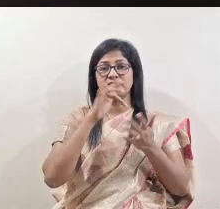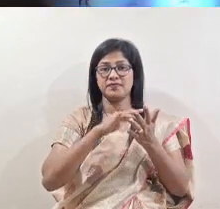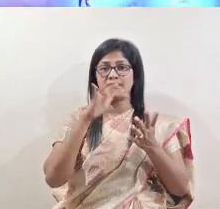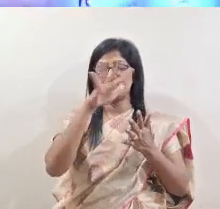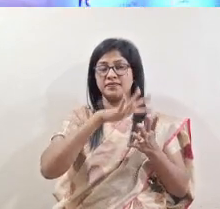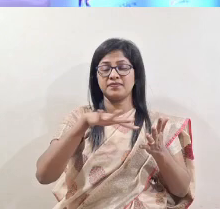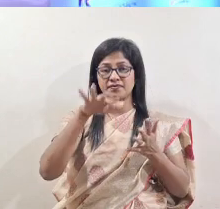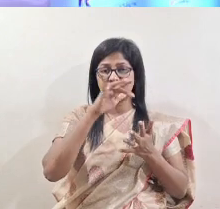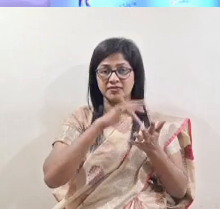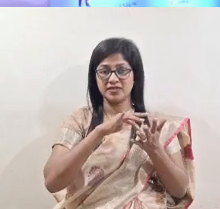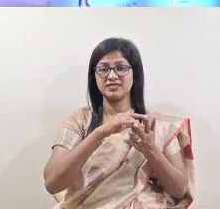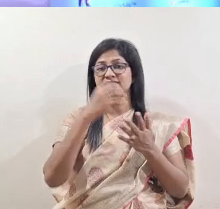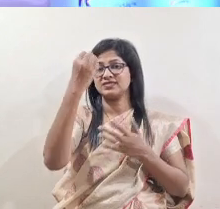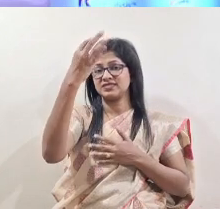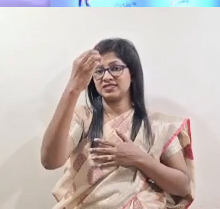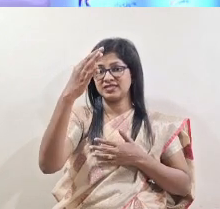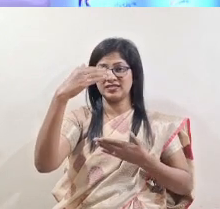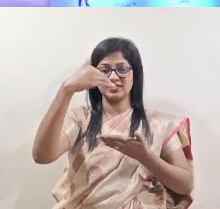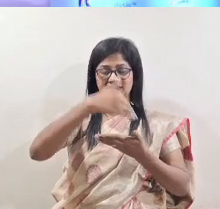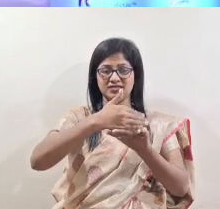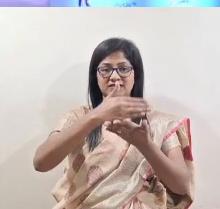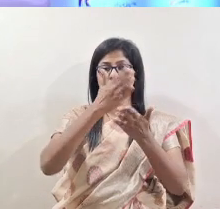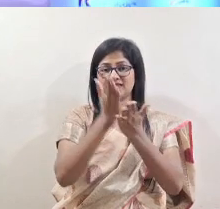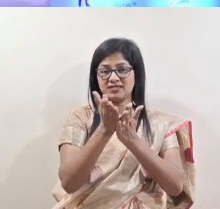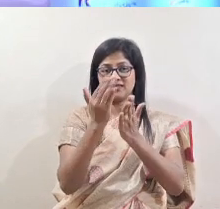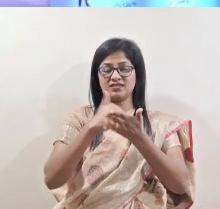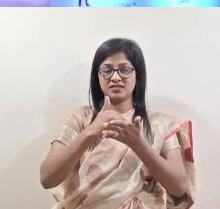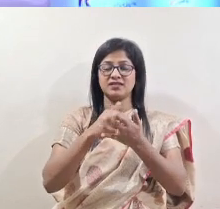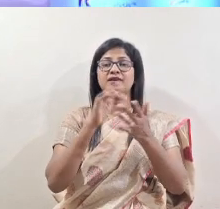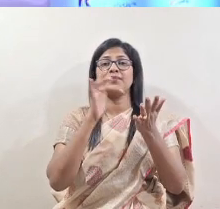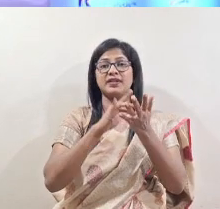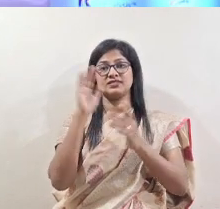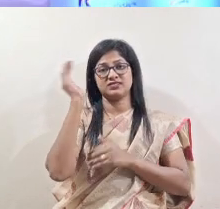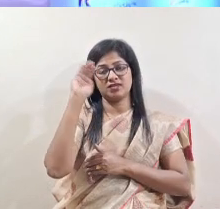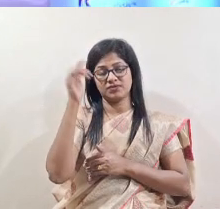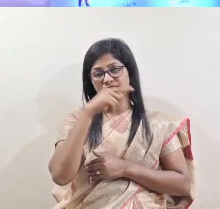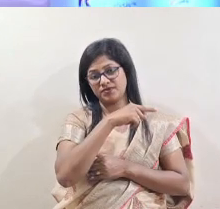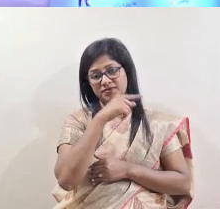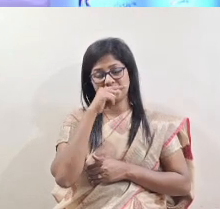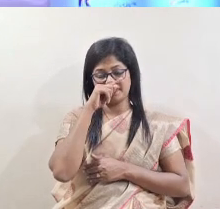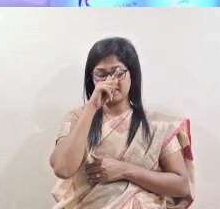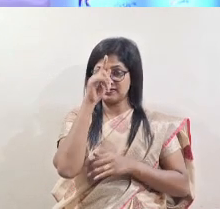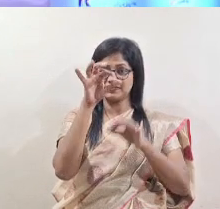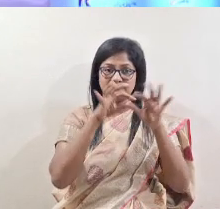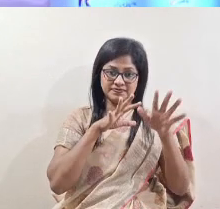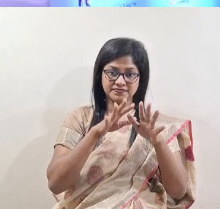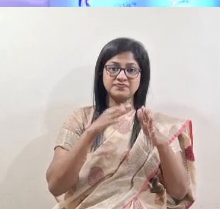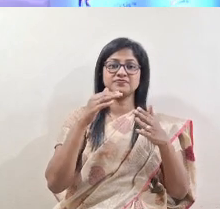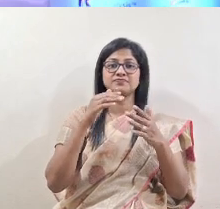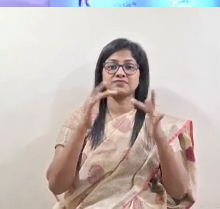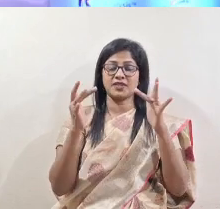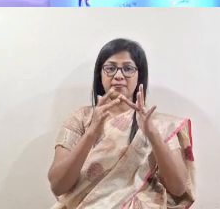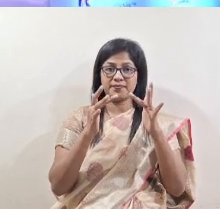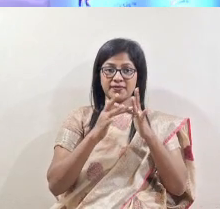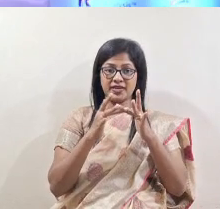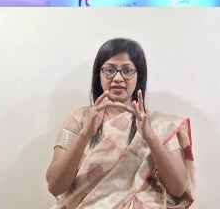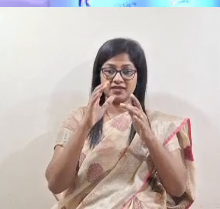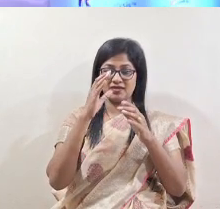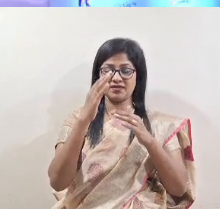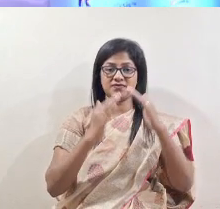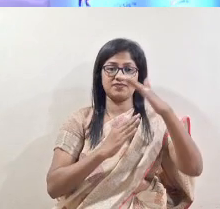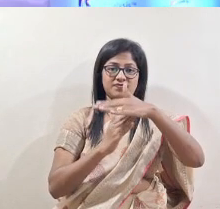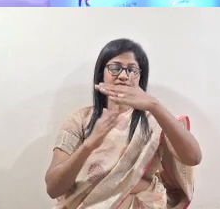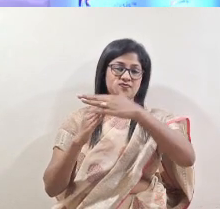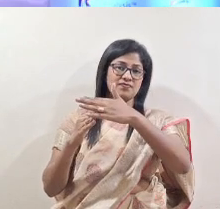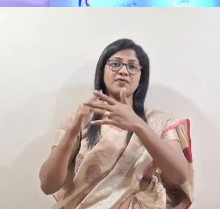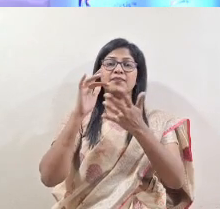we have identified the signalized intersection from the Nagpur city, and the mid-block sections from